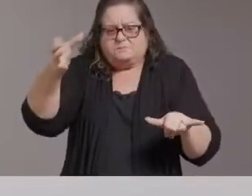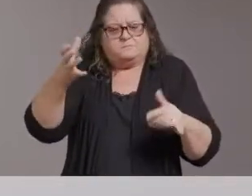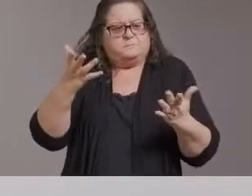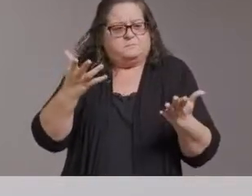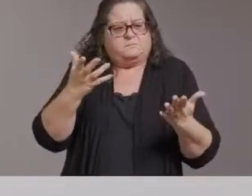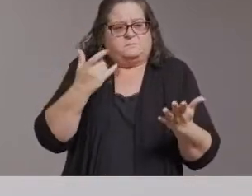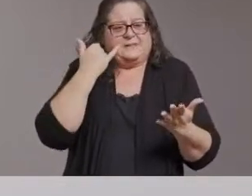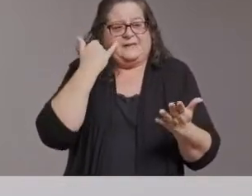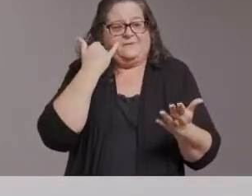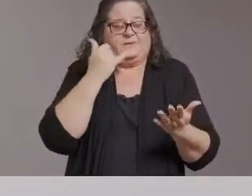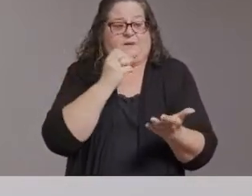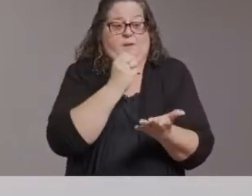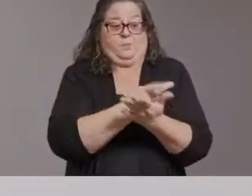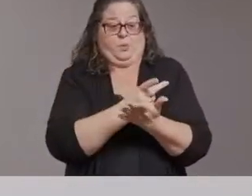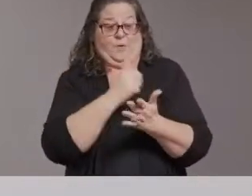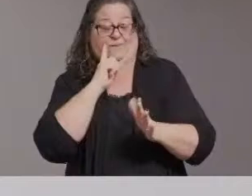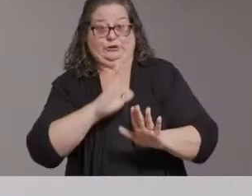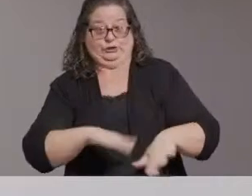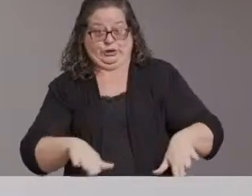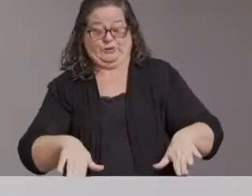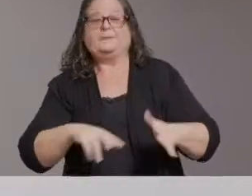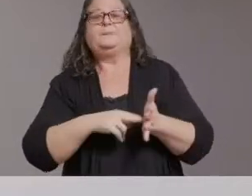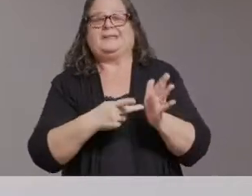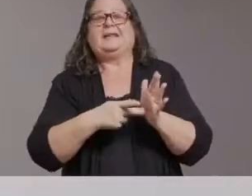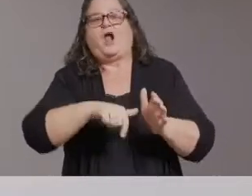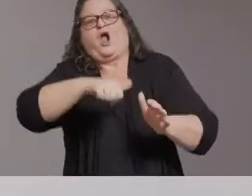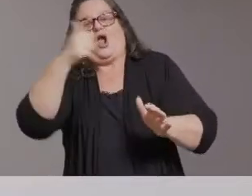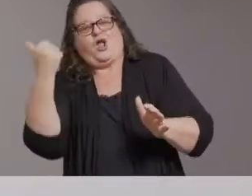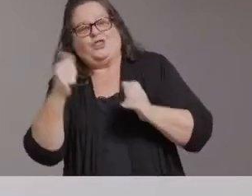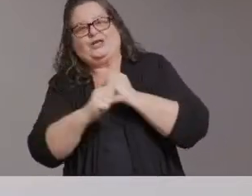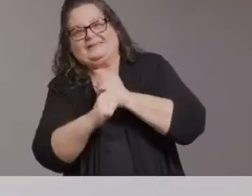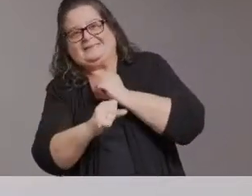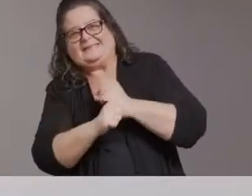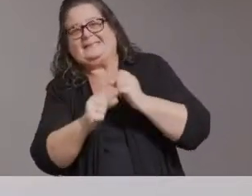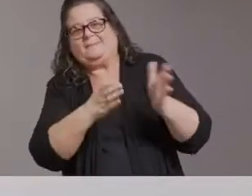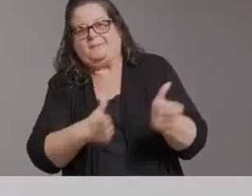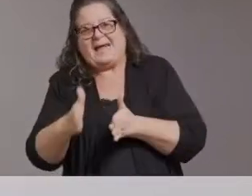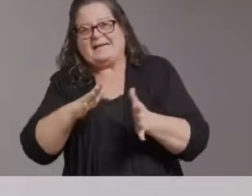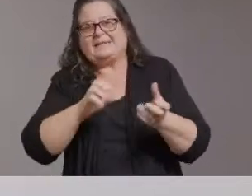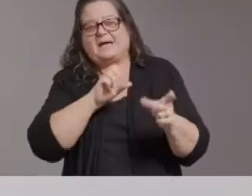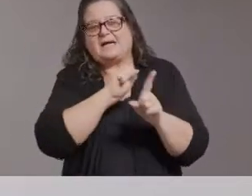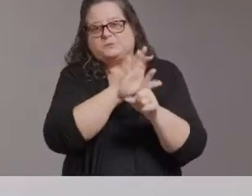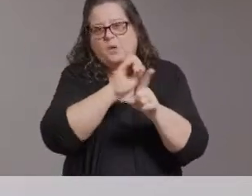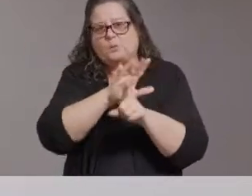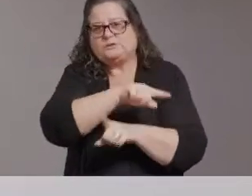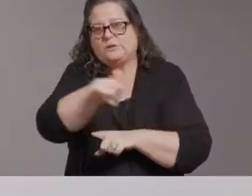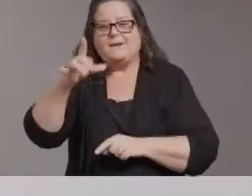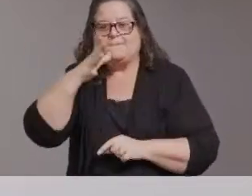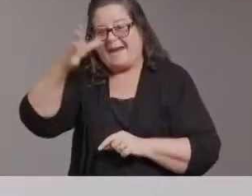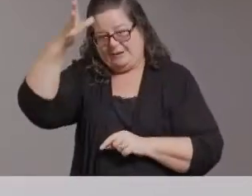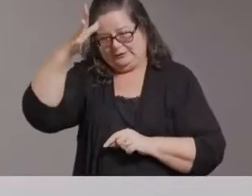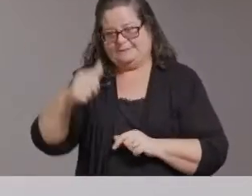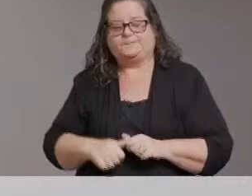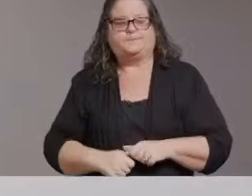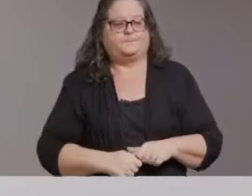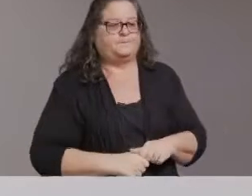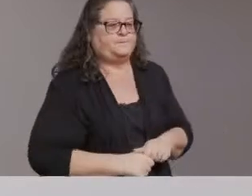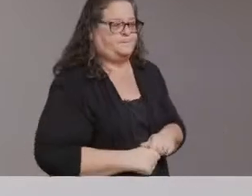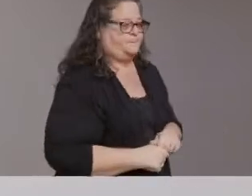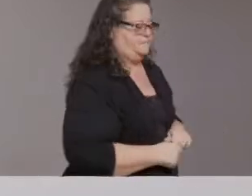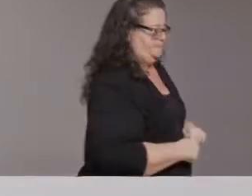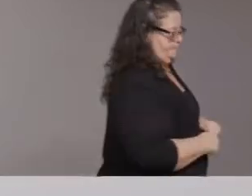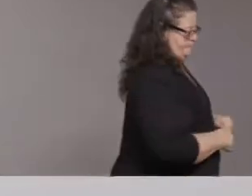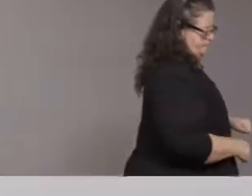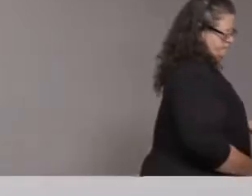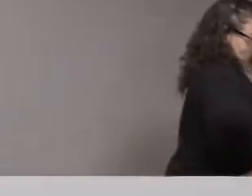on messaging to parents as well. My very last question. So we know that there was a contract,